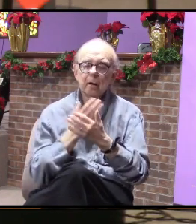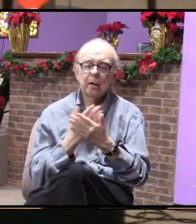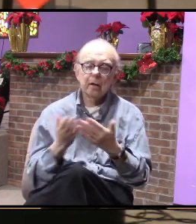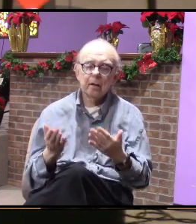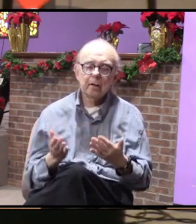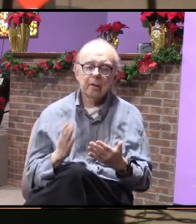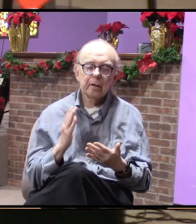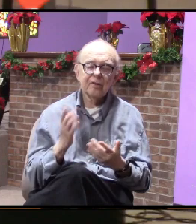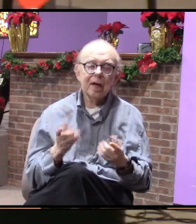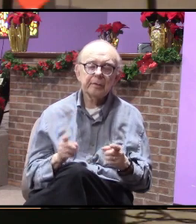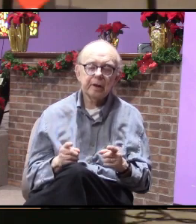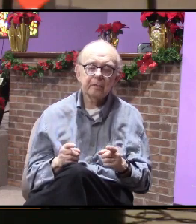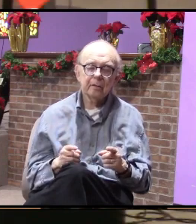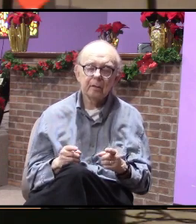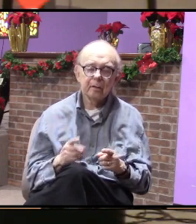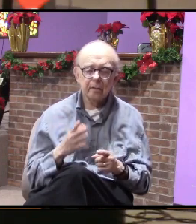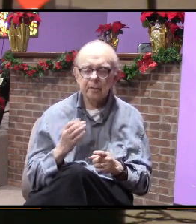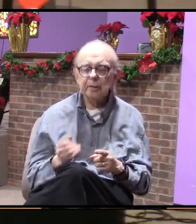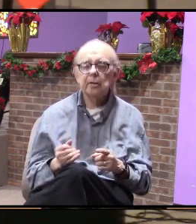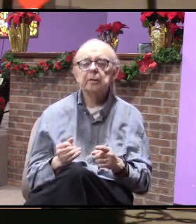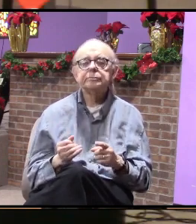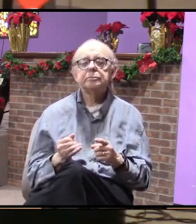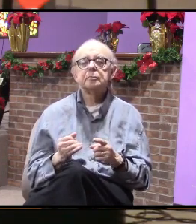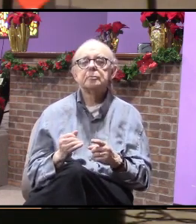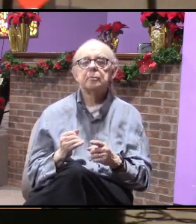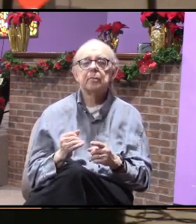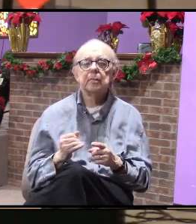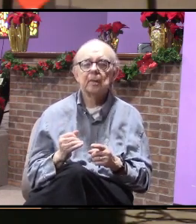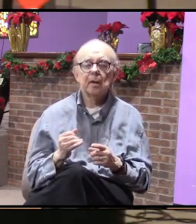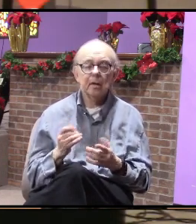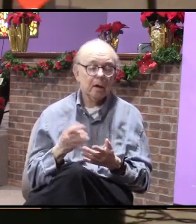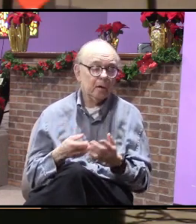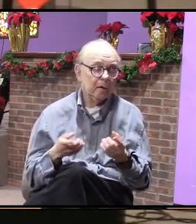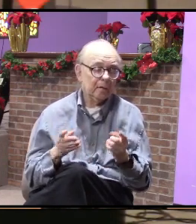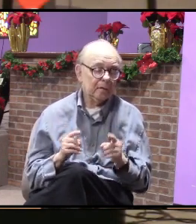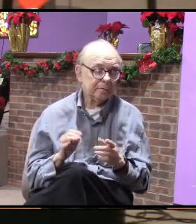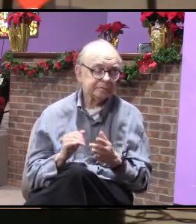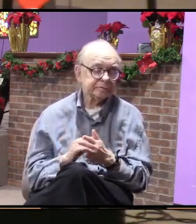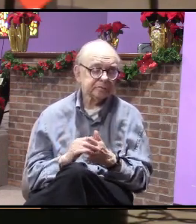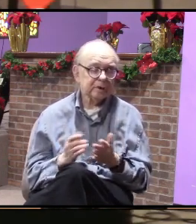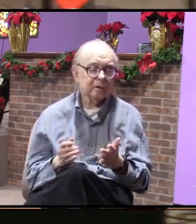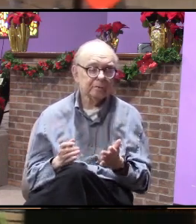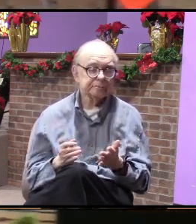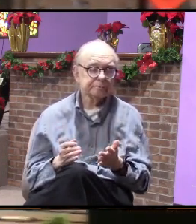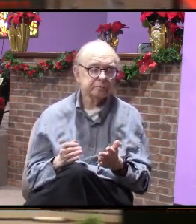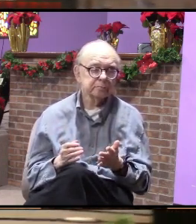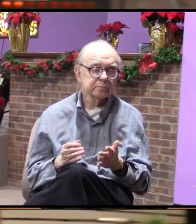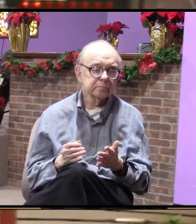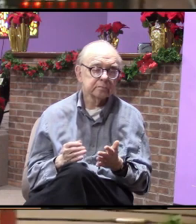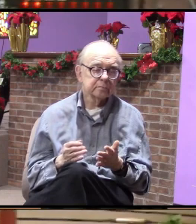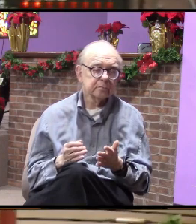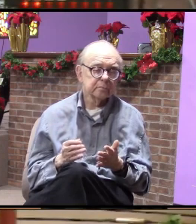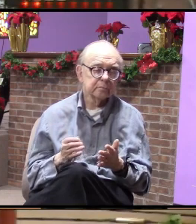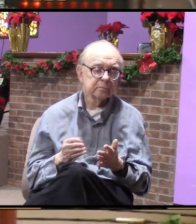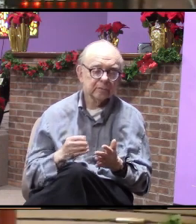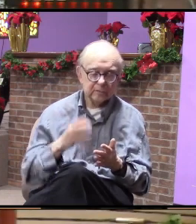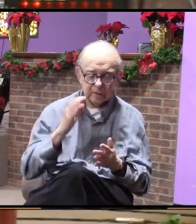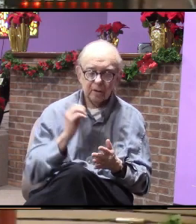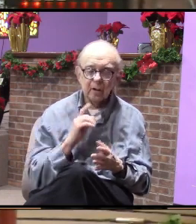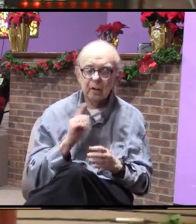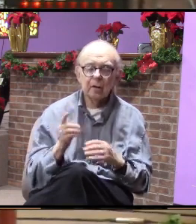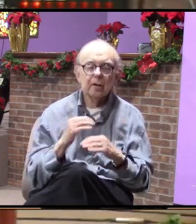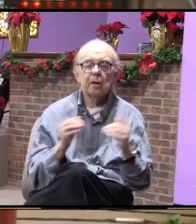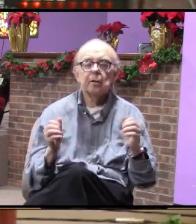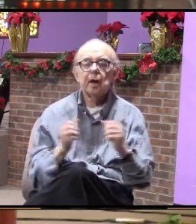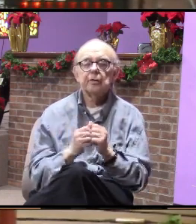is going on. Because what ended up happening is this: He had to start with the heavens